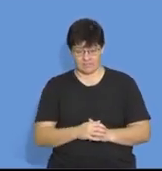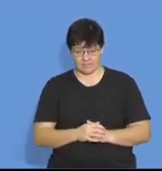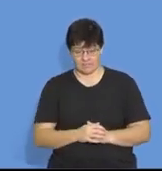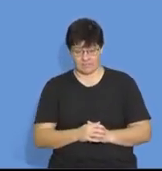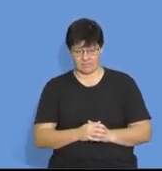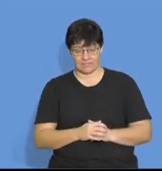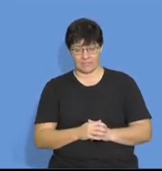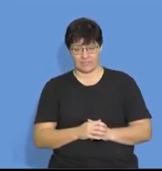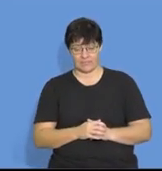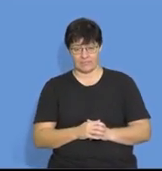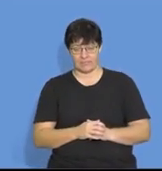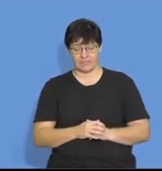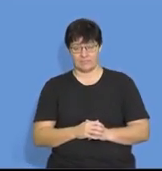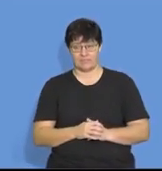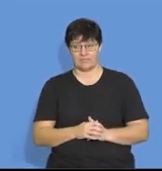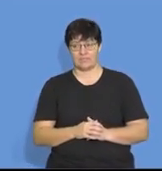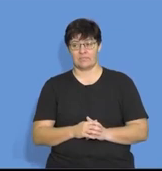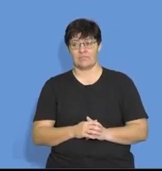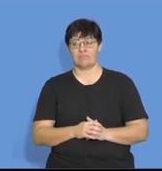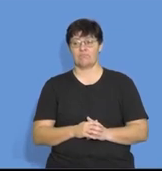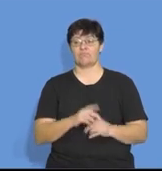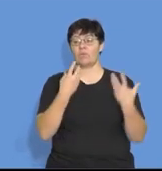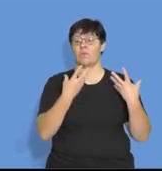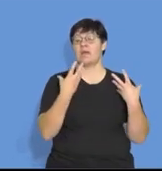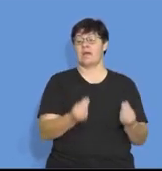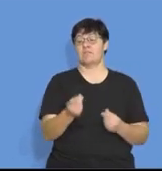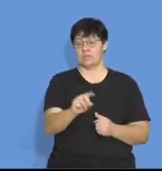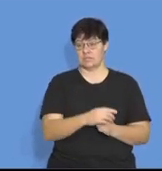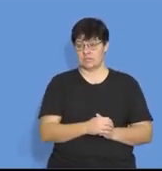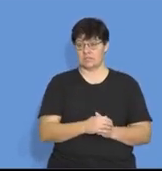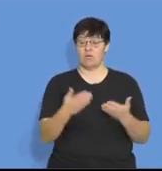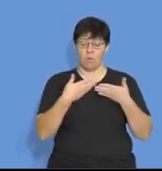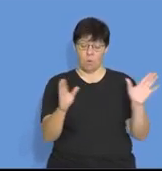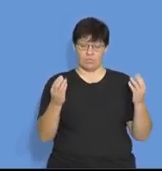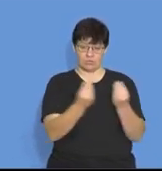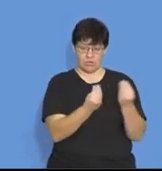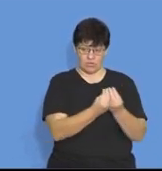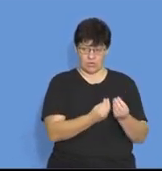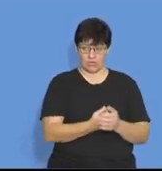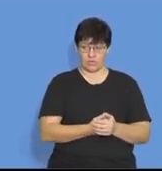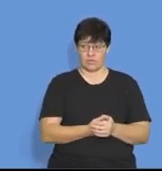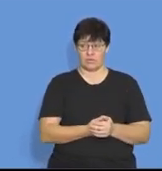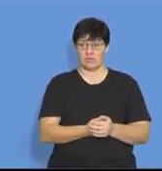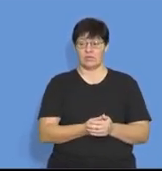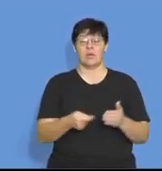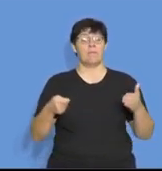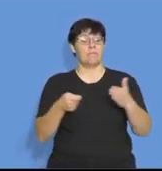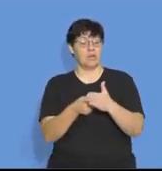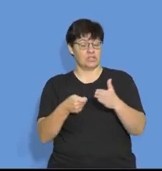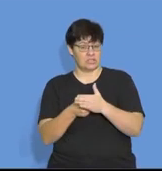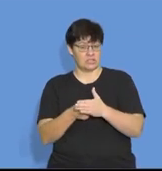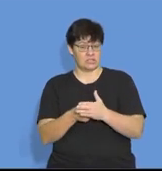what we have here. We have opening stock, purchases is